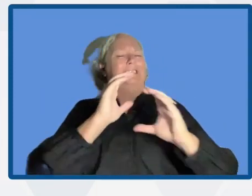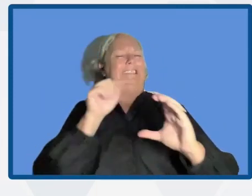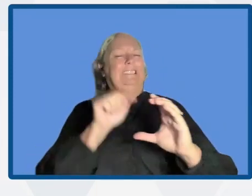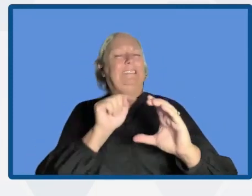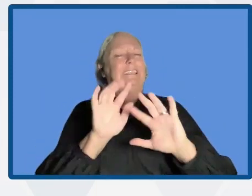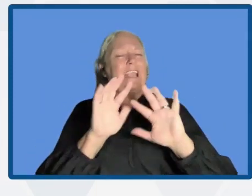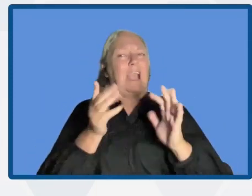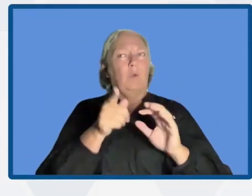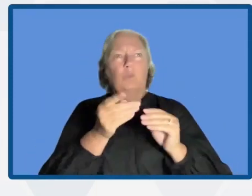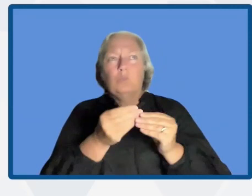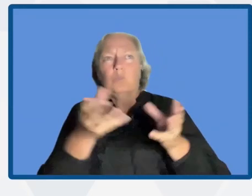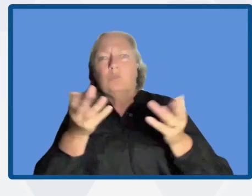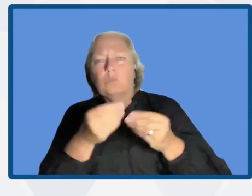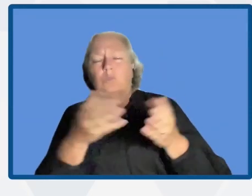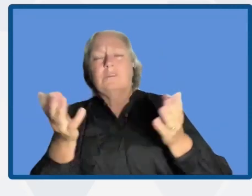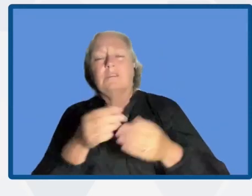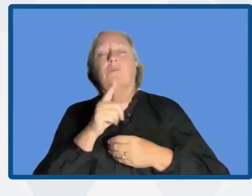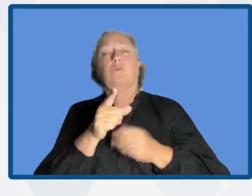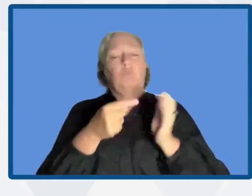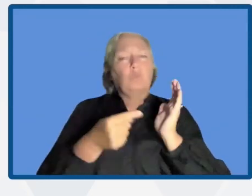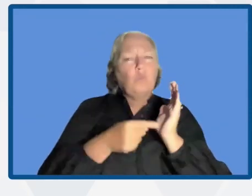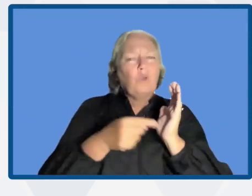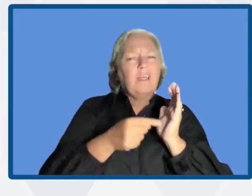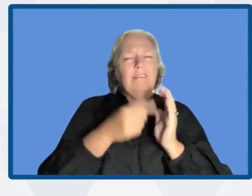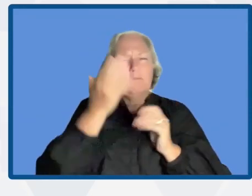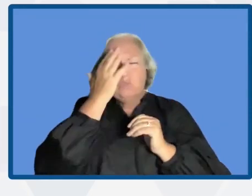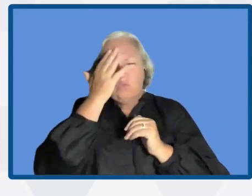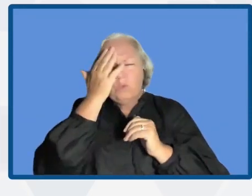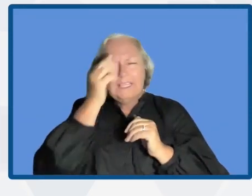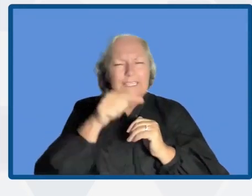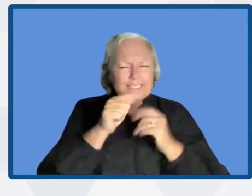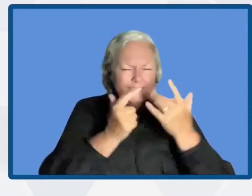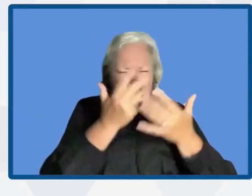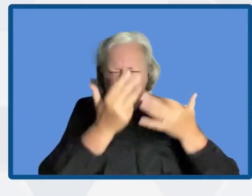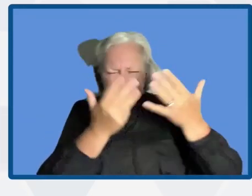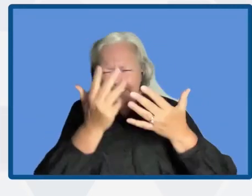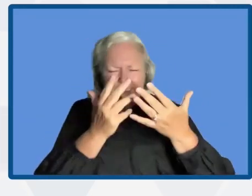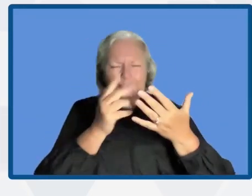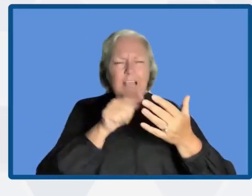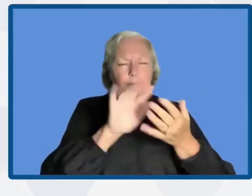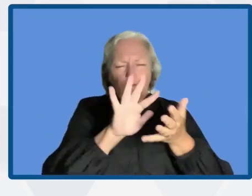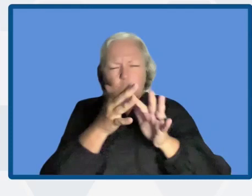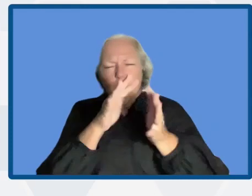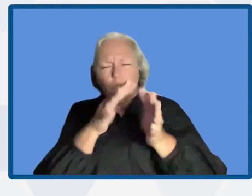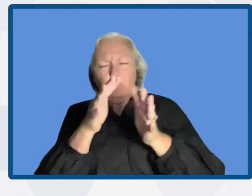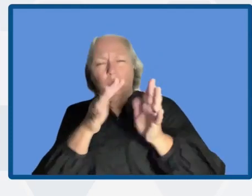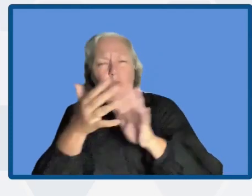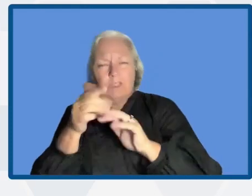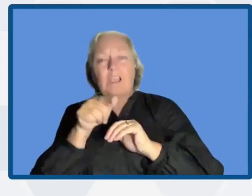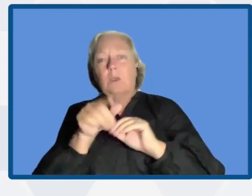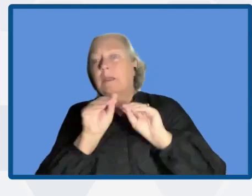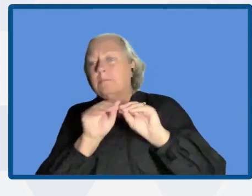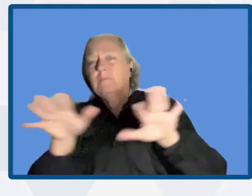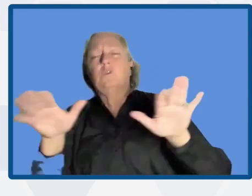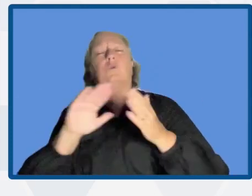communication? Technicians have a hard time in translating these data into the community. The